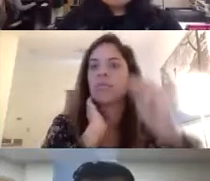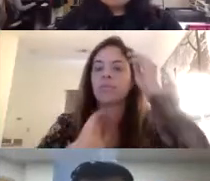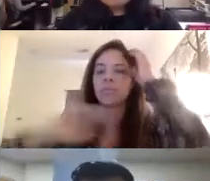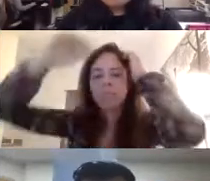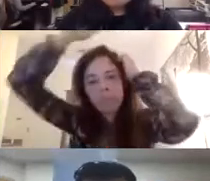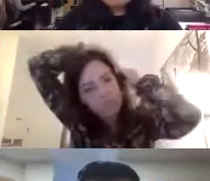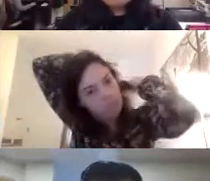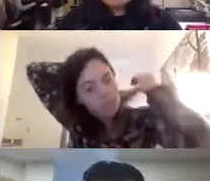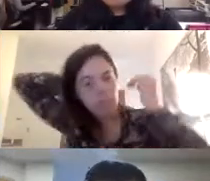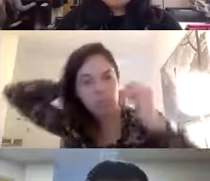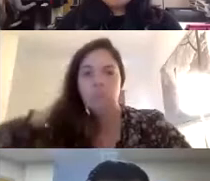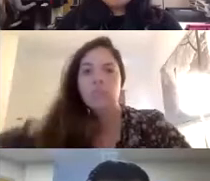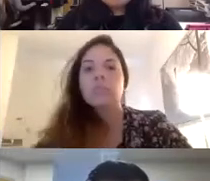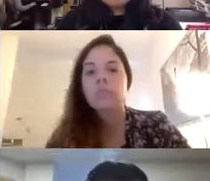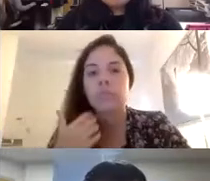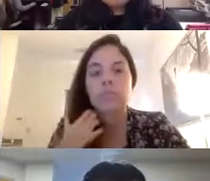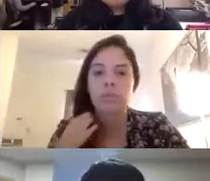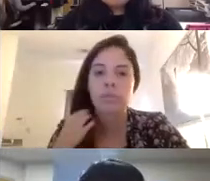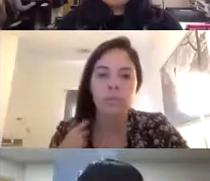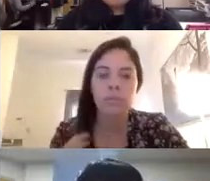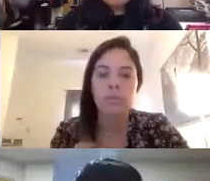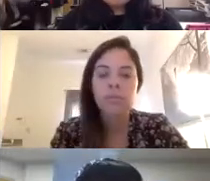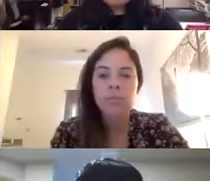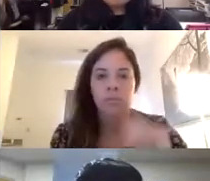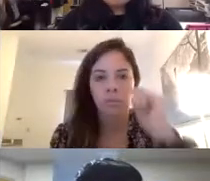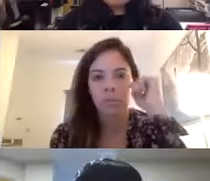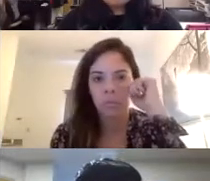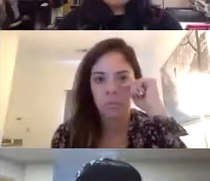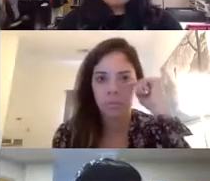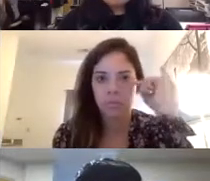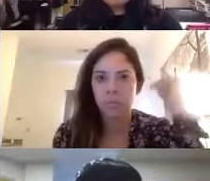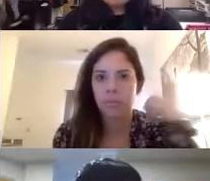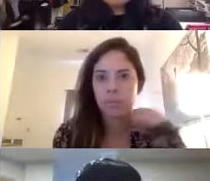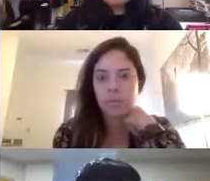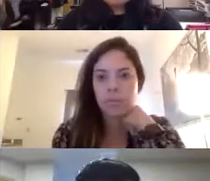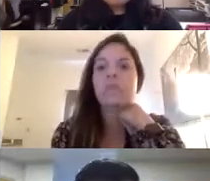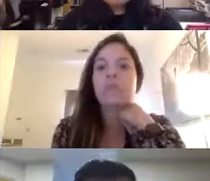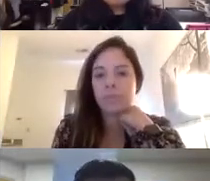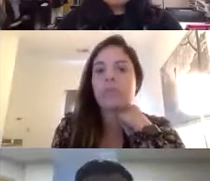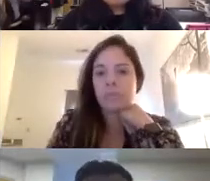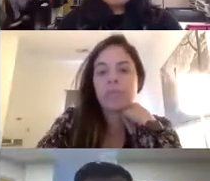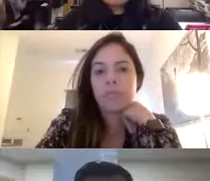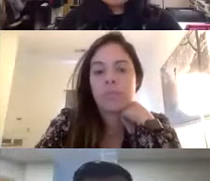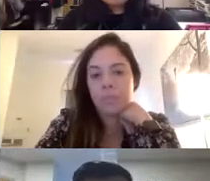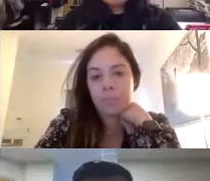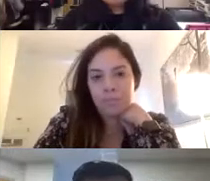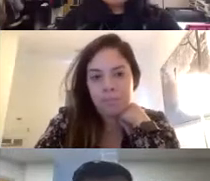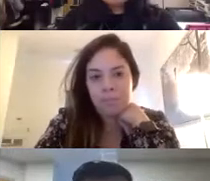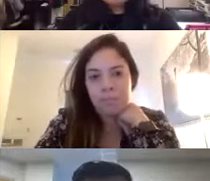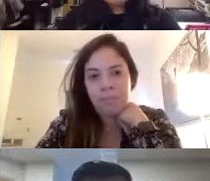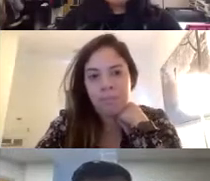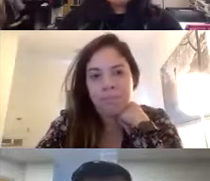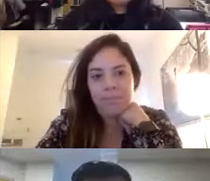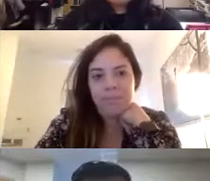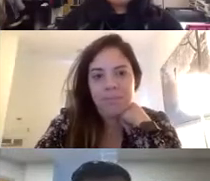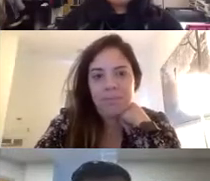Somehow the terms are not there, so if you can keep on going, Alexa, that would be great. Just, yeah, until all of them